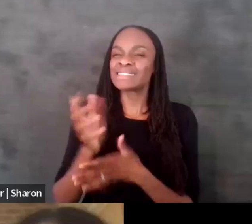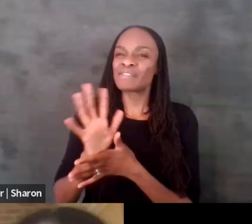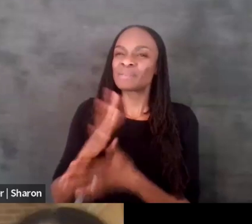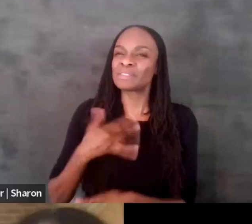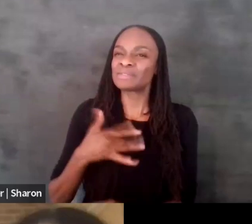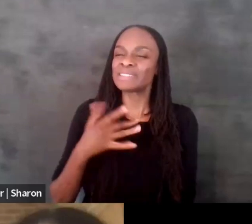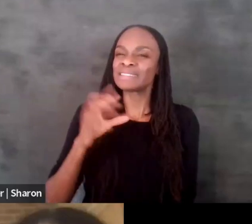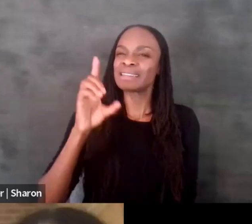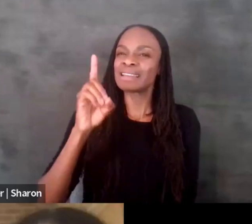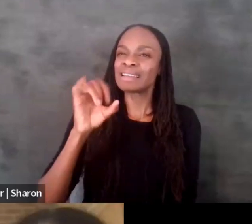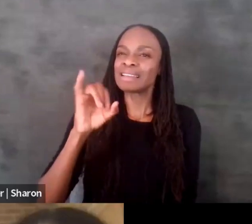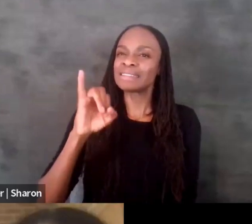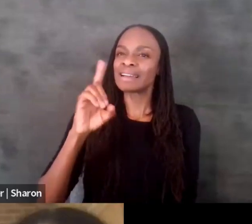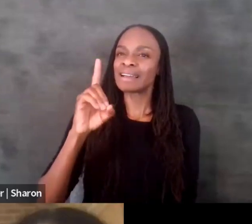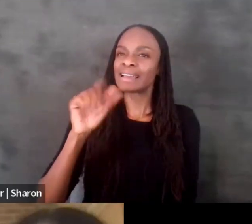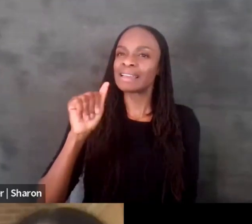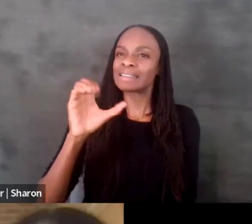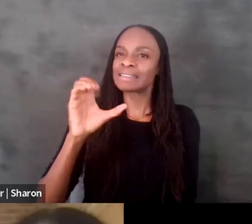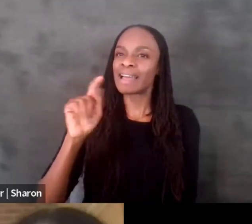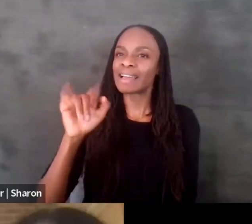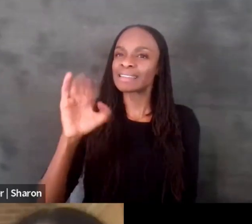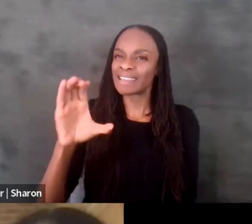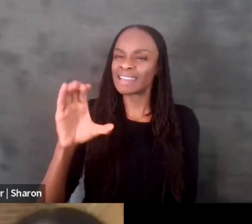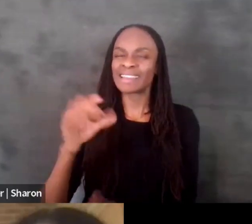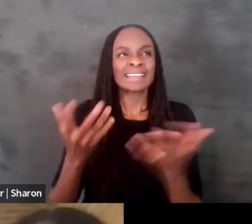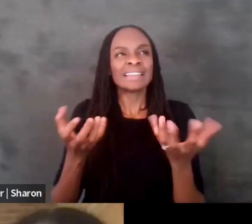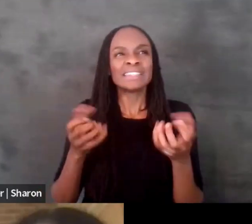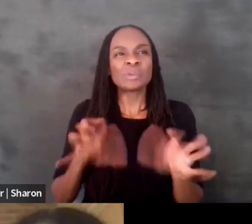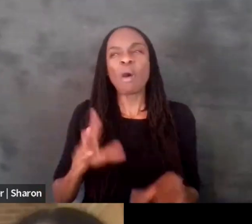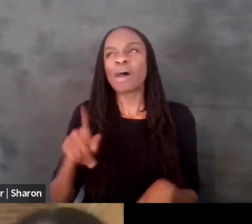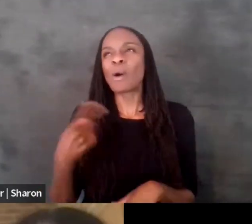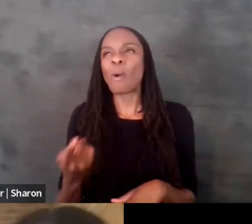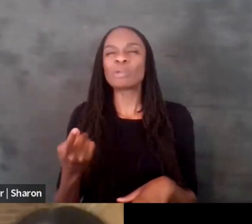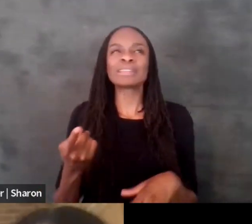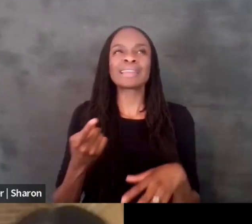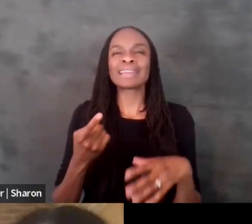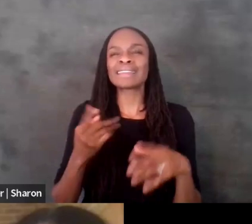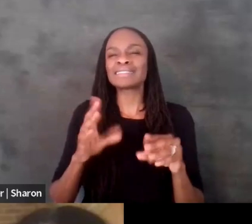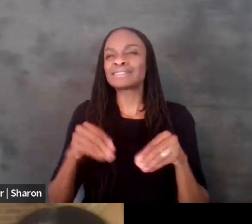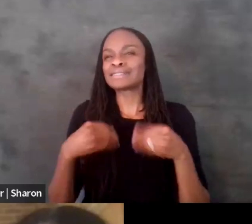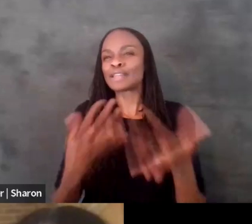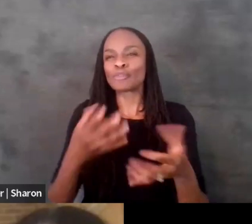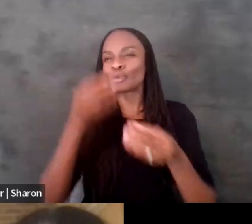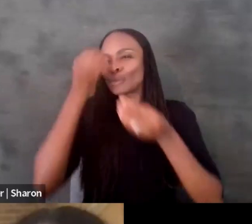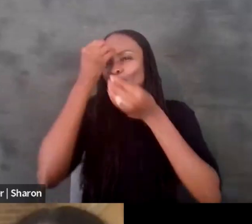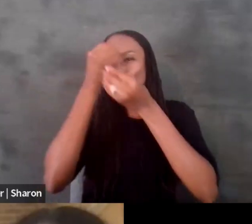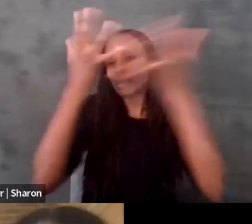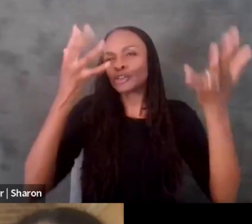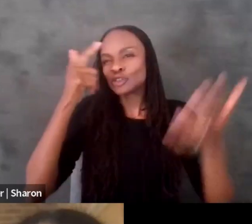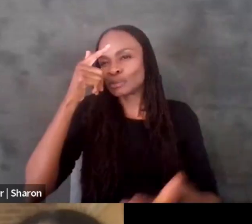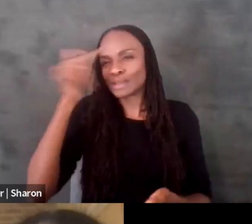mm, mm, And we did not want to give you just information for information's sake.